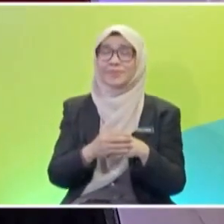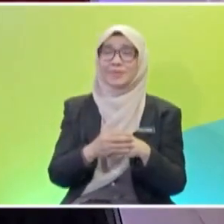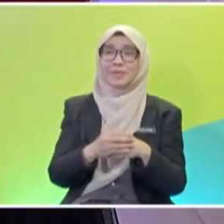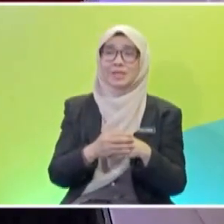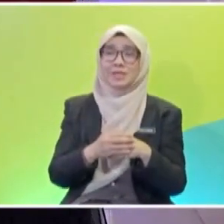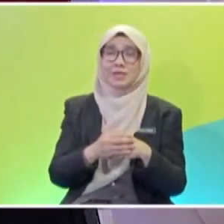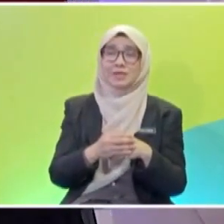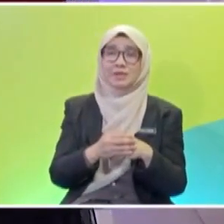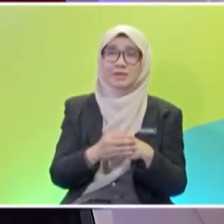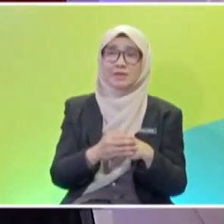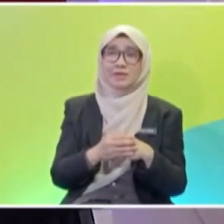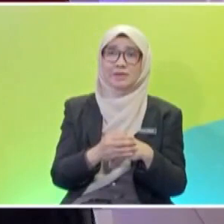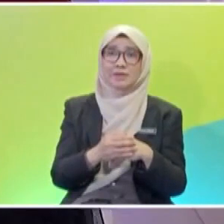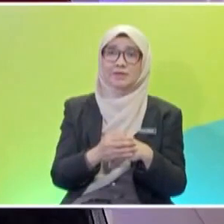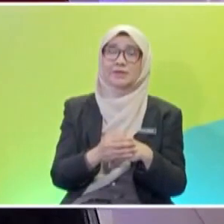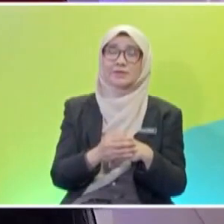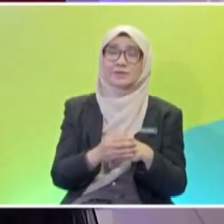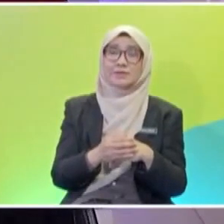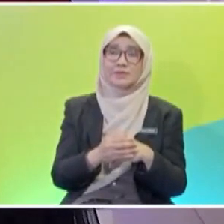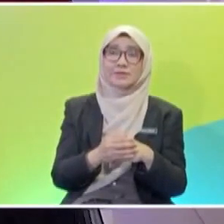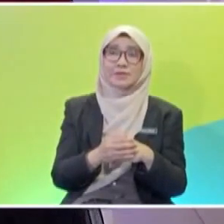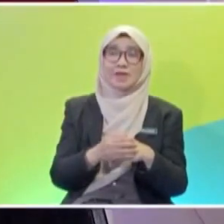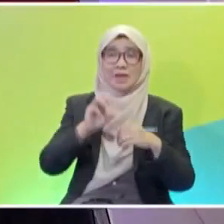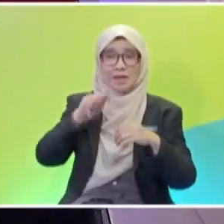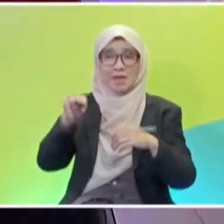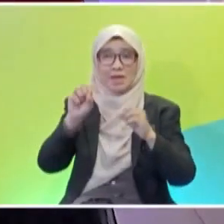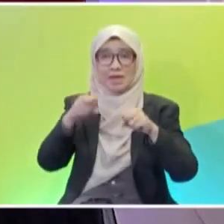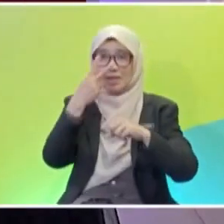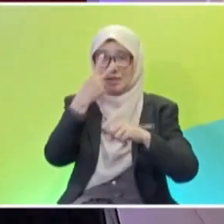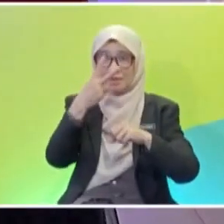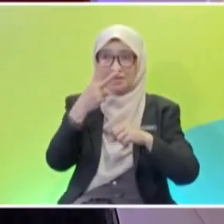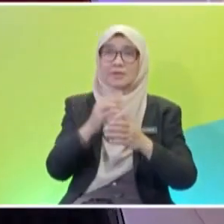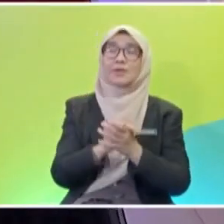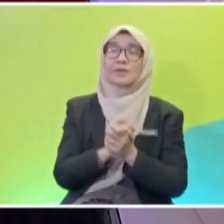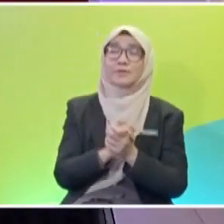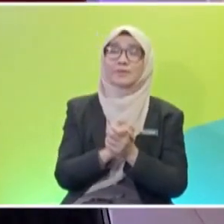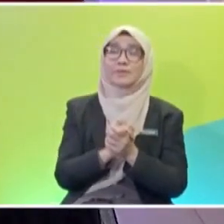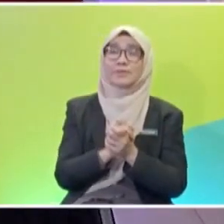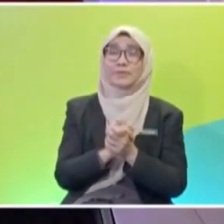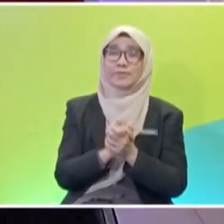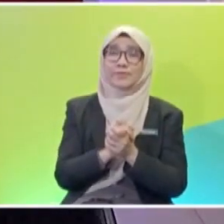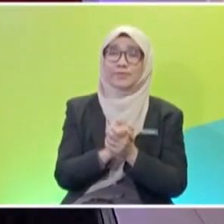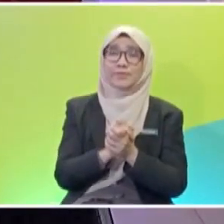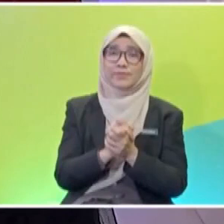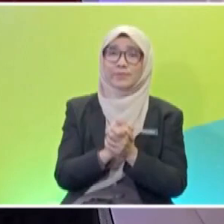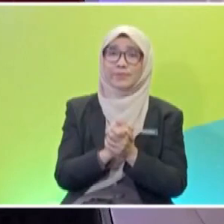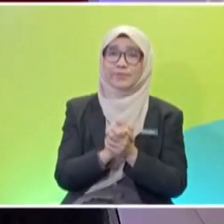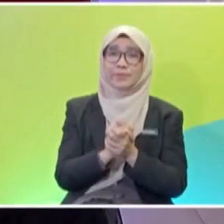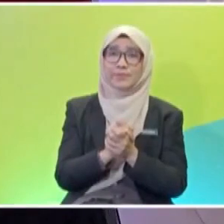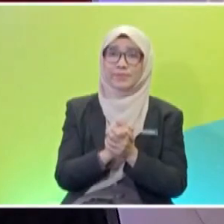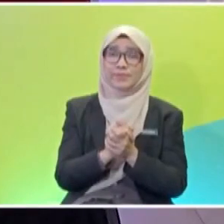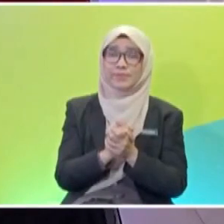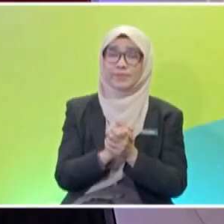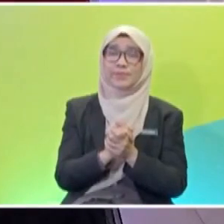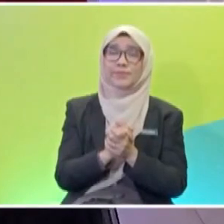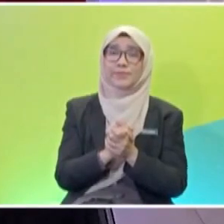highlight at the screen, just for pupils to have a look. We're not going to do this activity, no. Mm-hmm. This is, I just want to highlight this